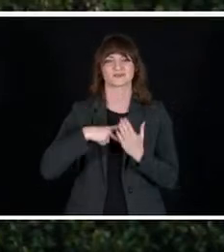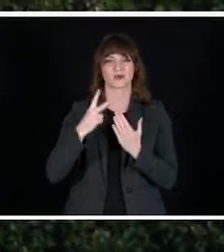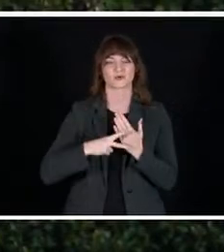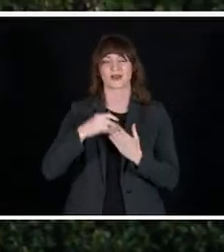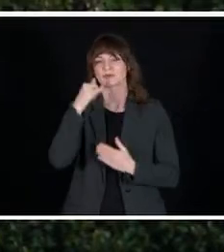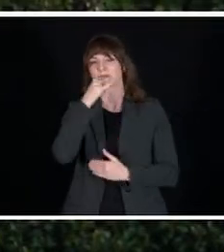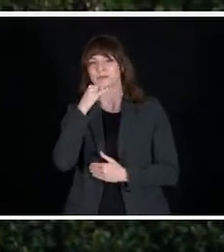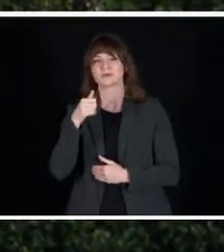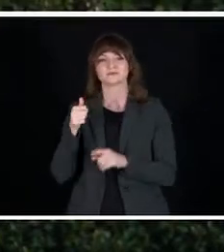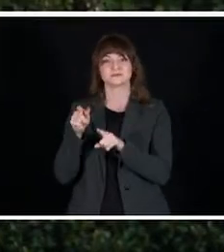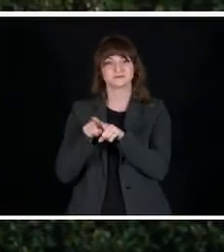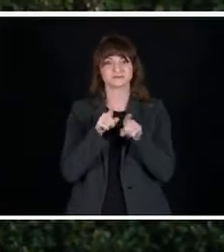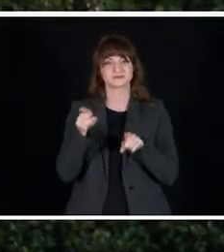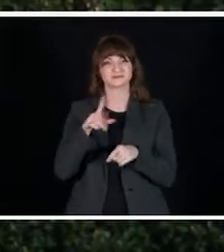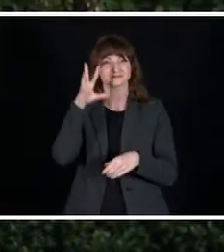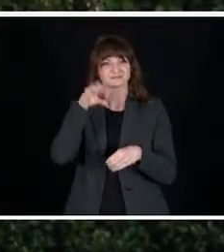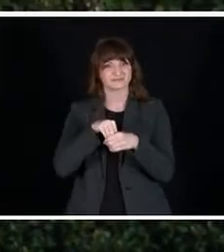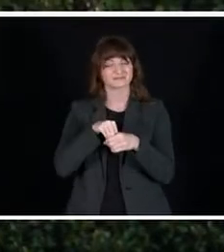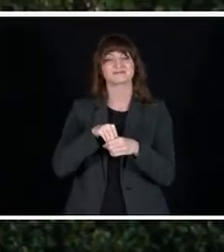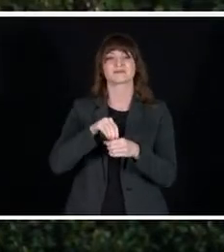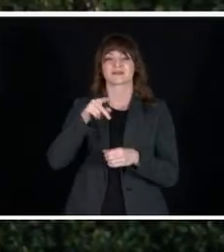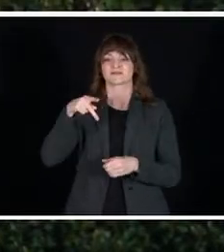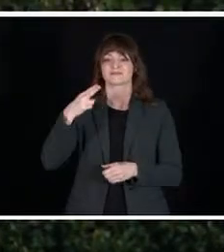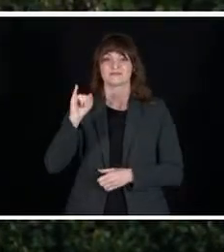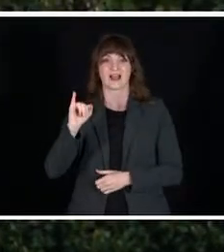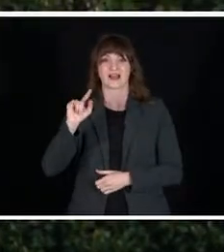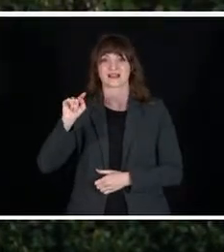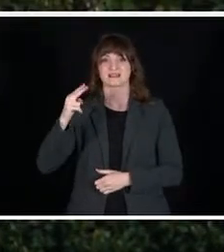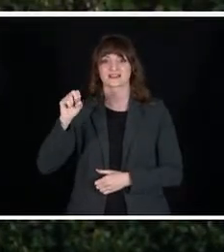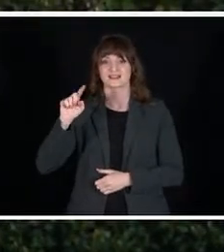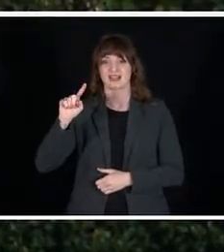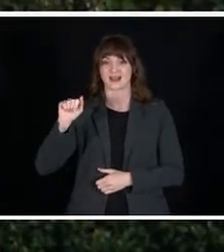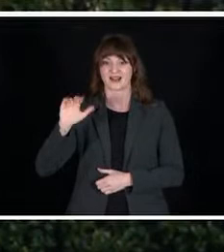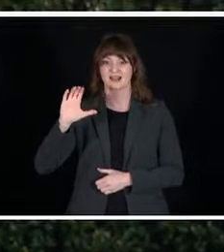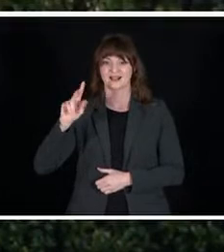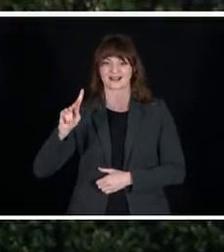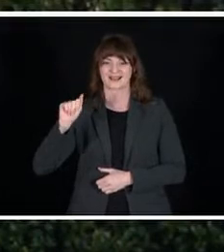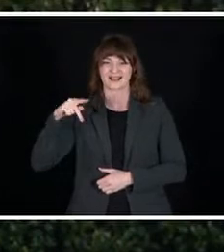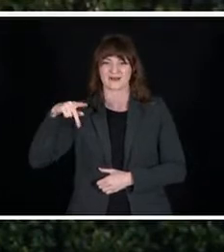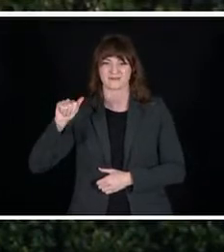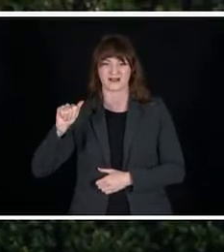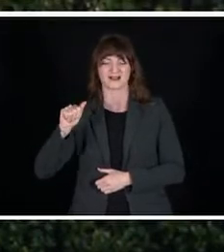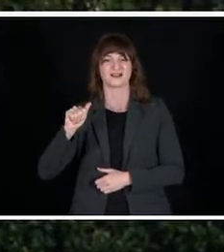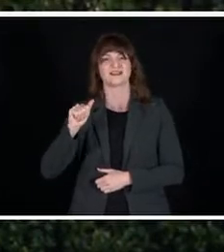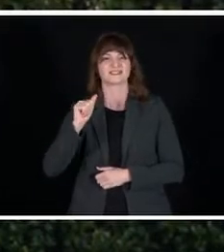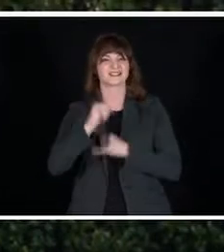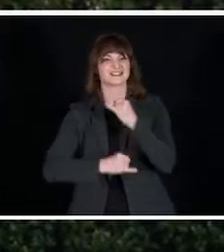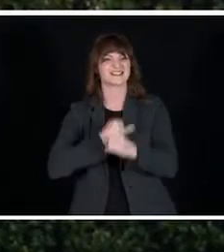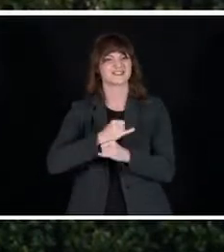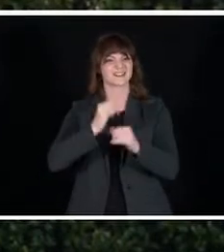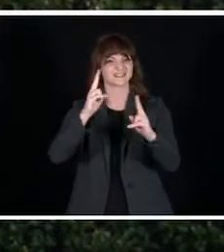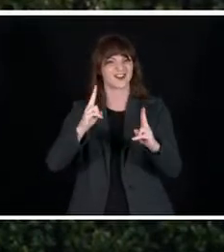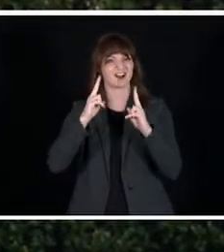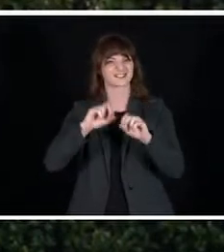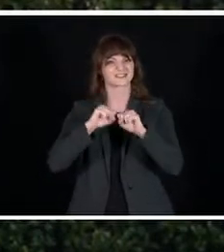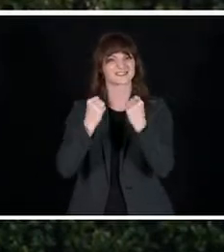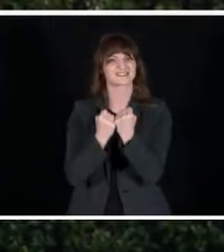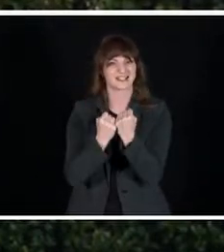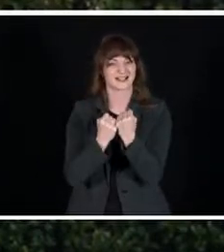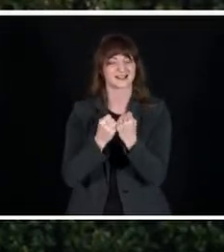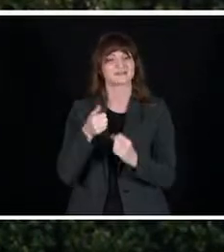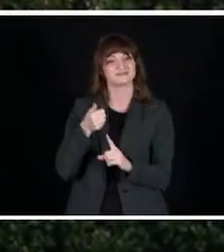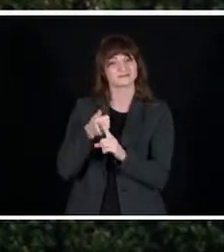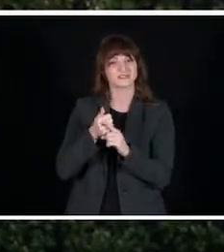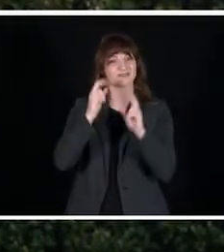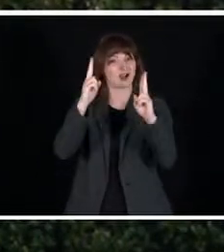became a member of Phi Theta Kappa, International College Honor Society, and graduated as a certified honors program student and